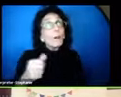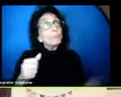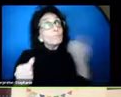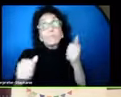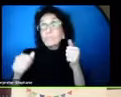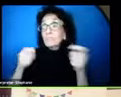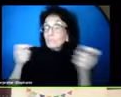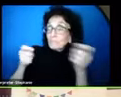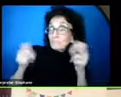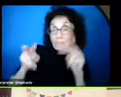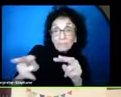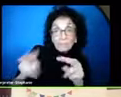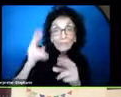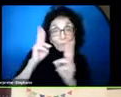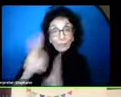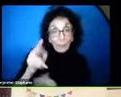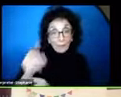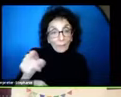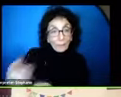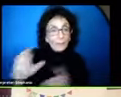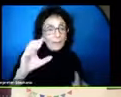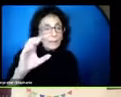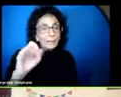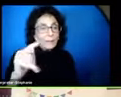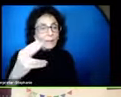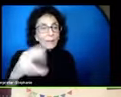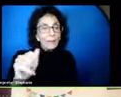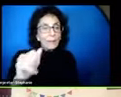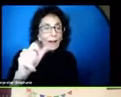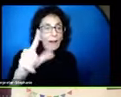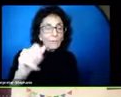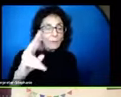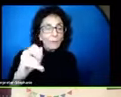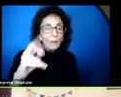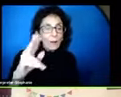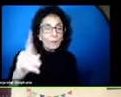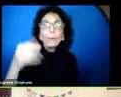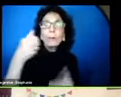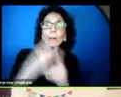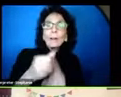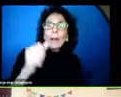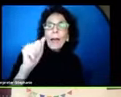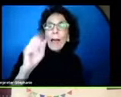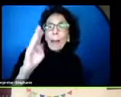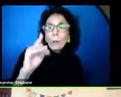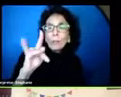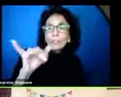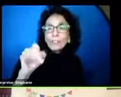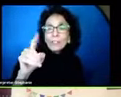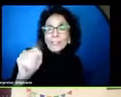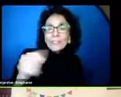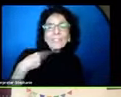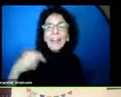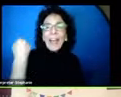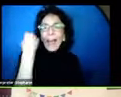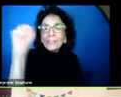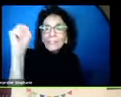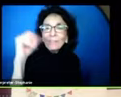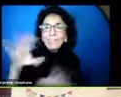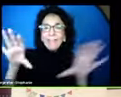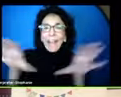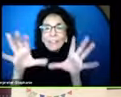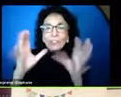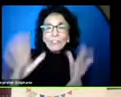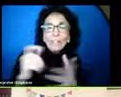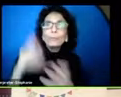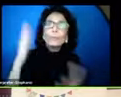Cynthia Alvarado is an abolitionist, activist, and agitator to end death by incarceration. She formerly